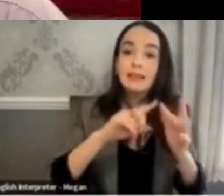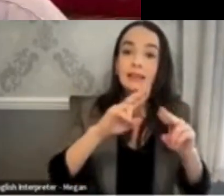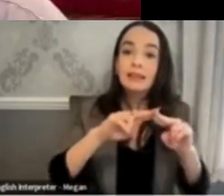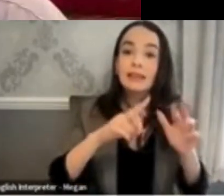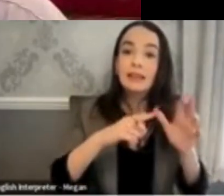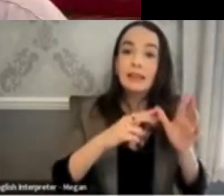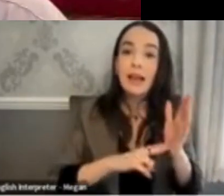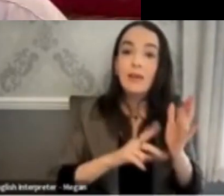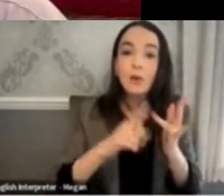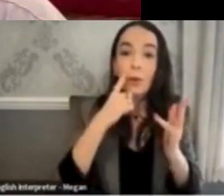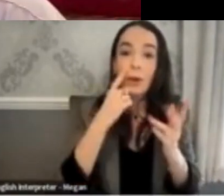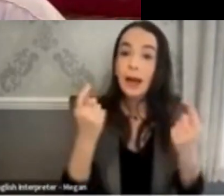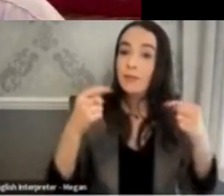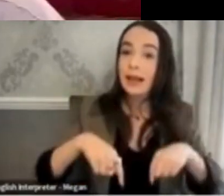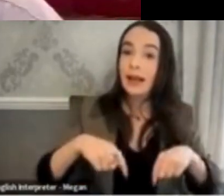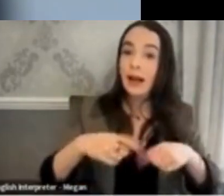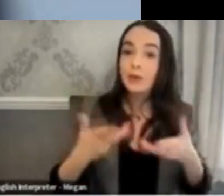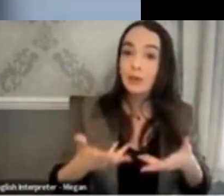to say a few words.